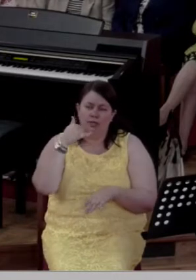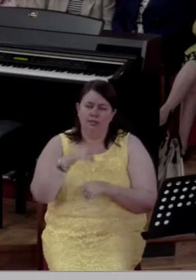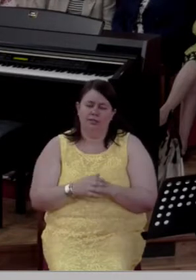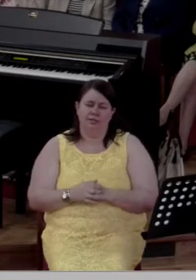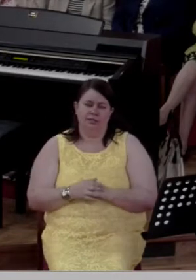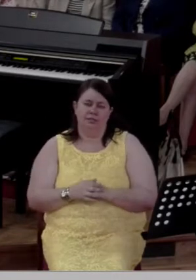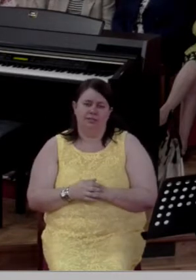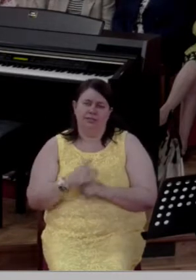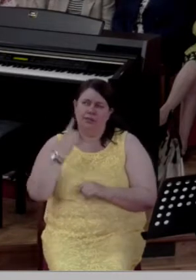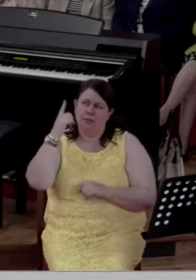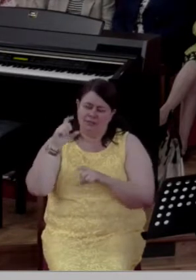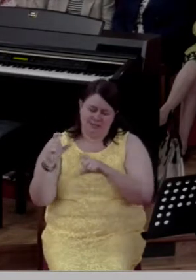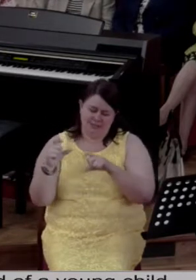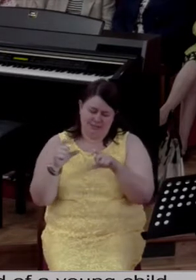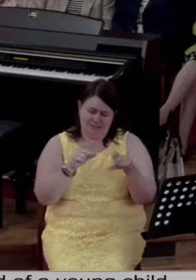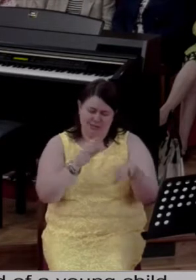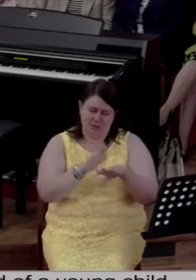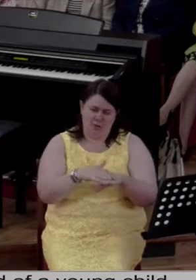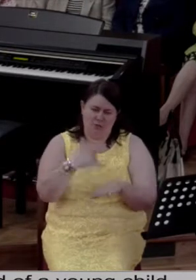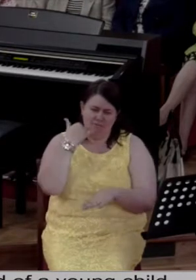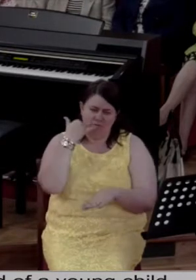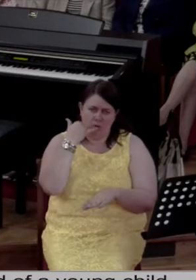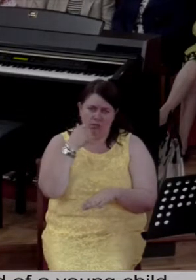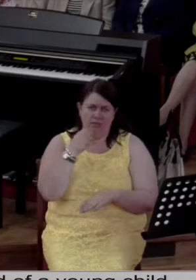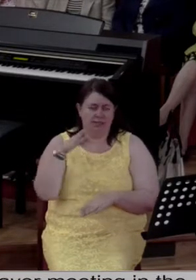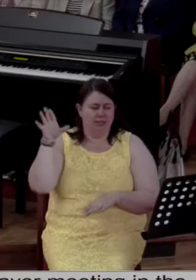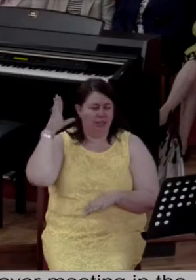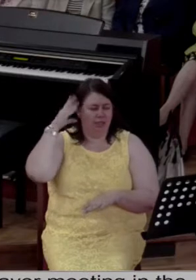God is still on the phone."